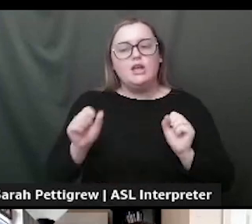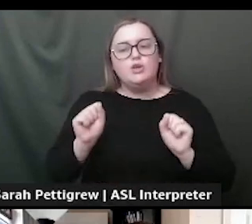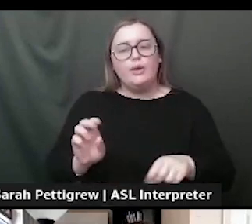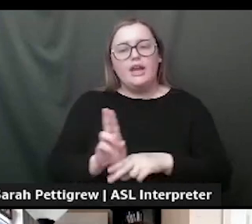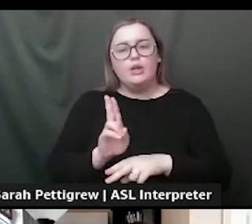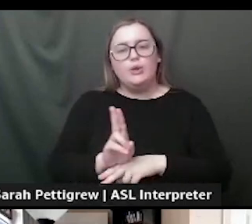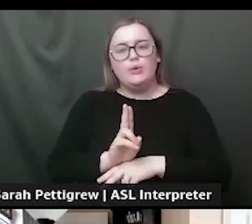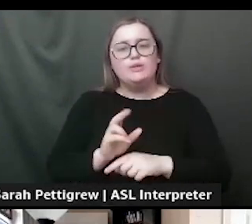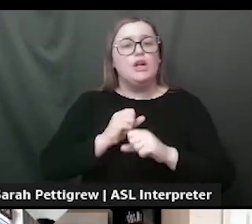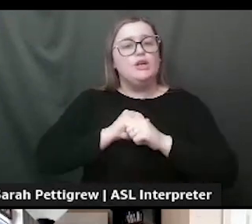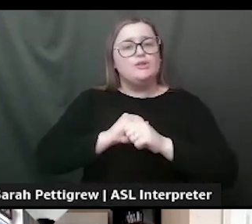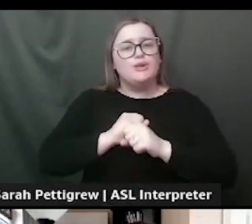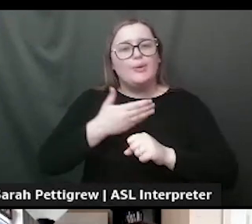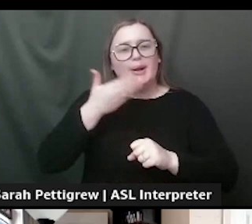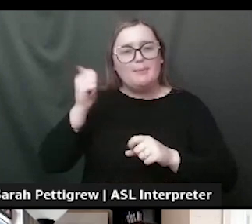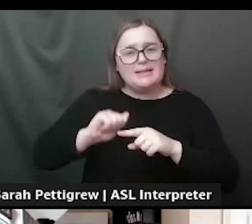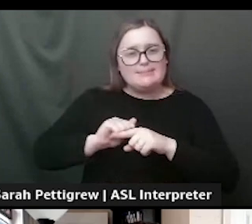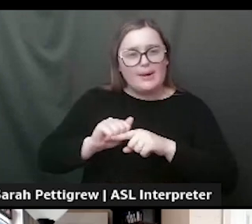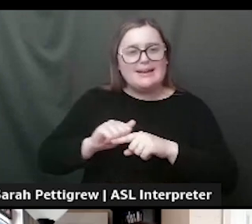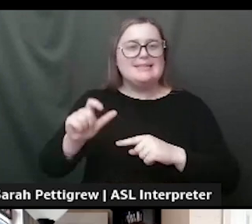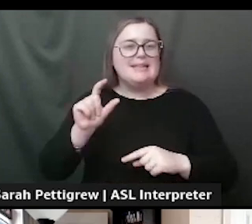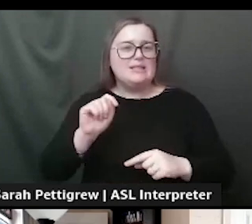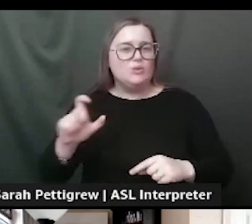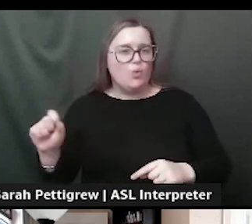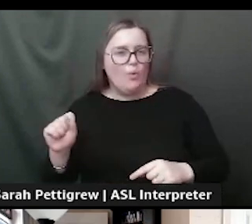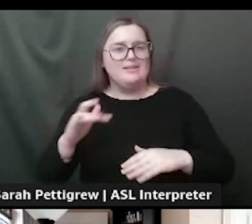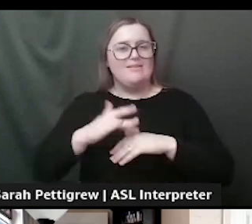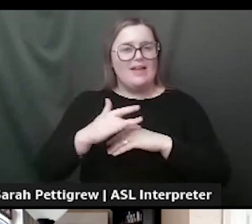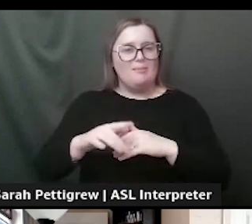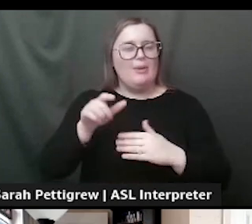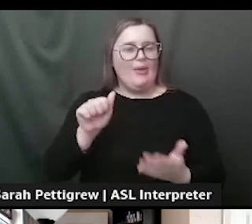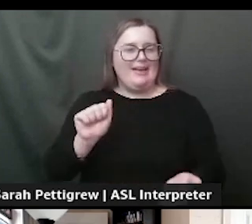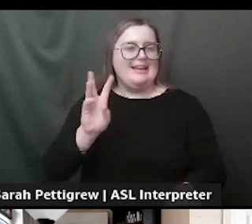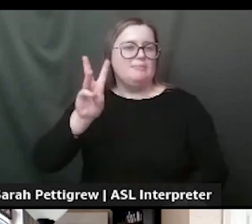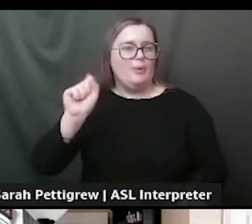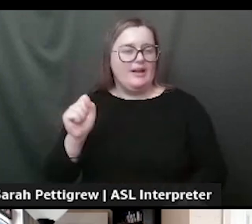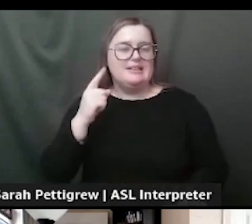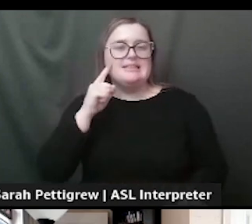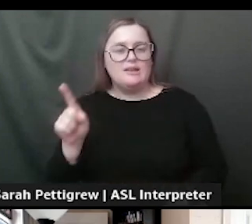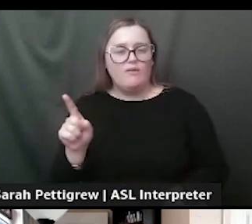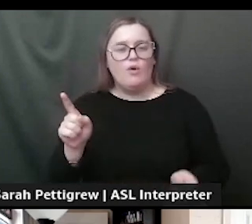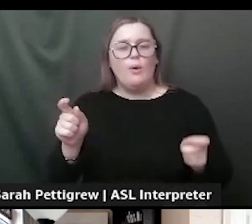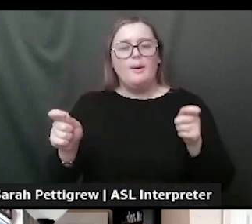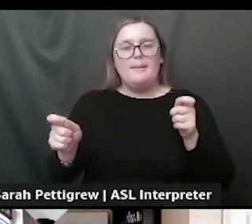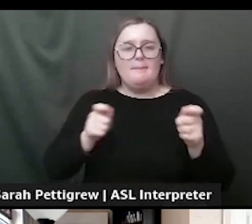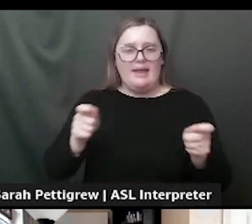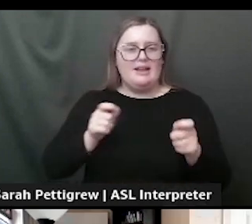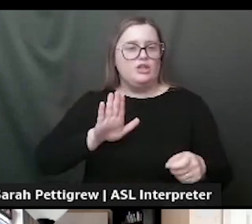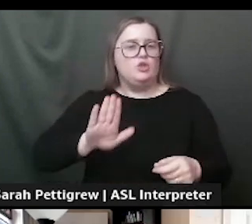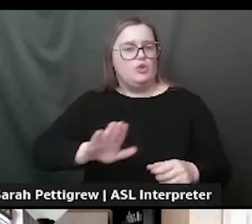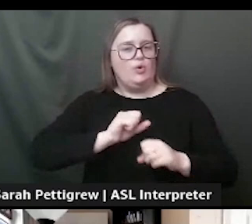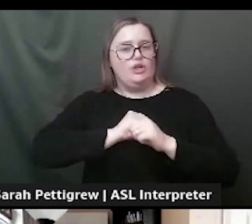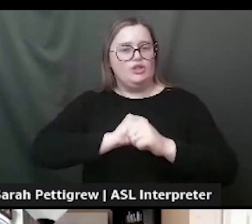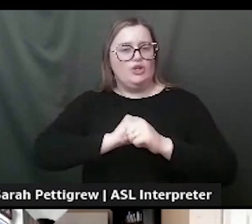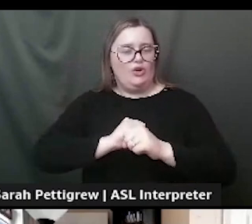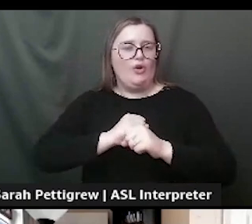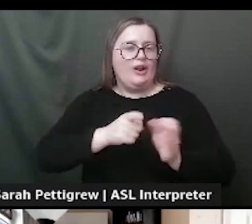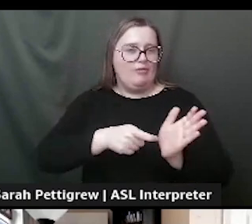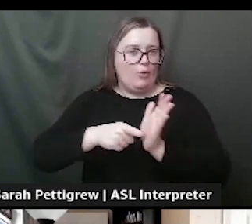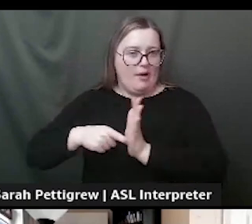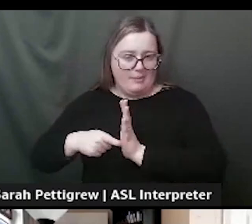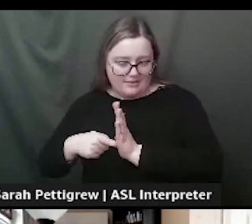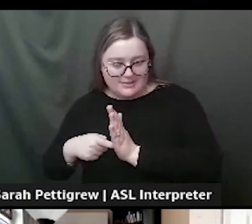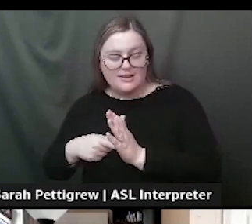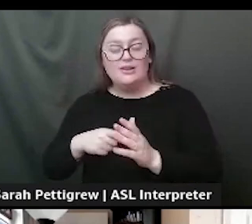the security best practices and tools available with AWS to manage your security requirements, right? So that's